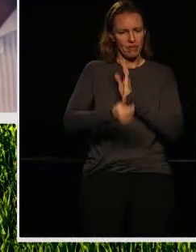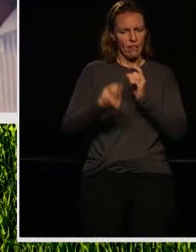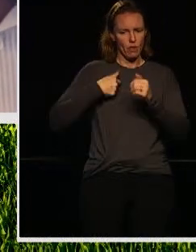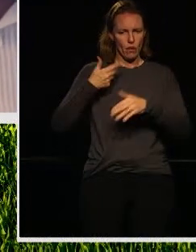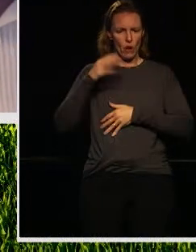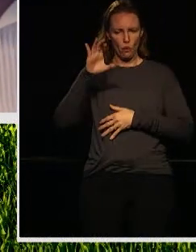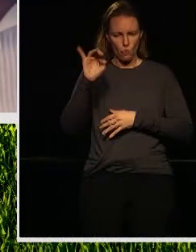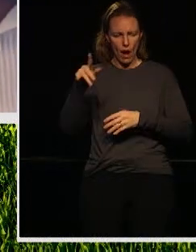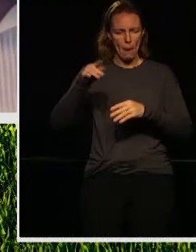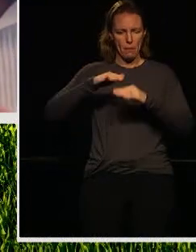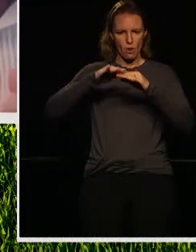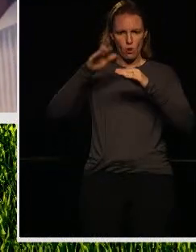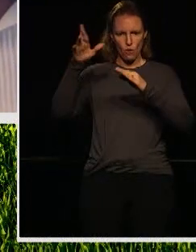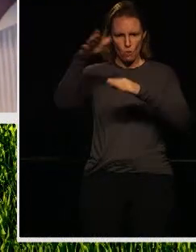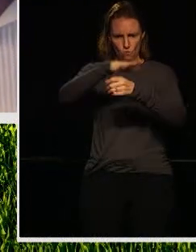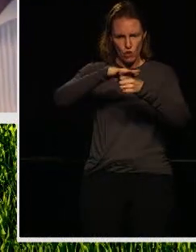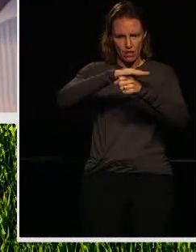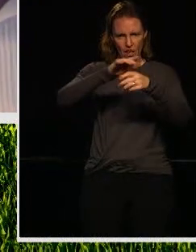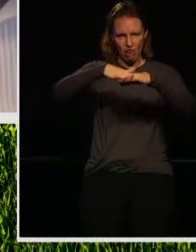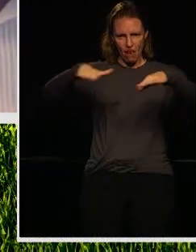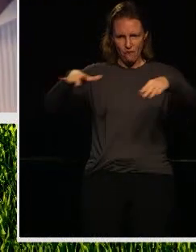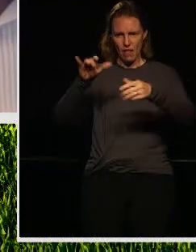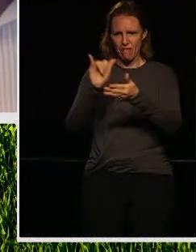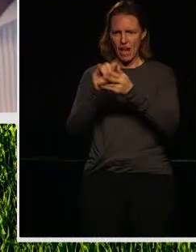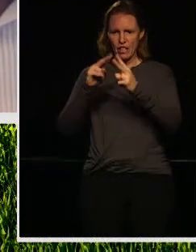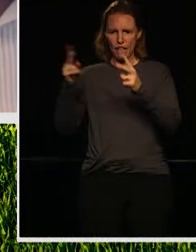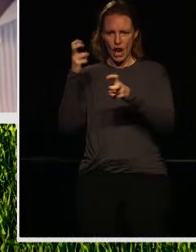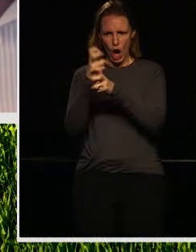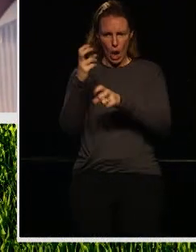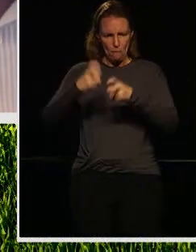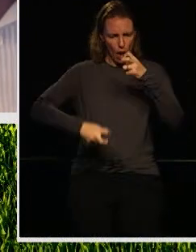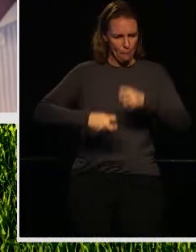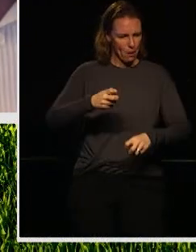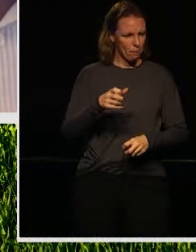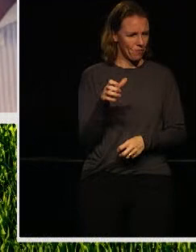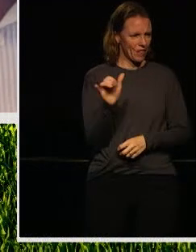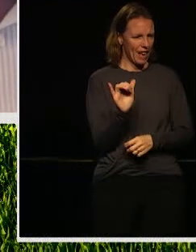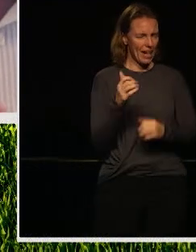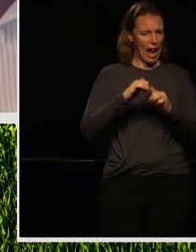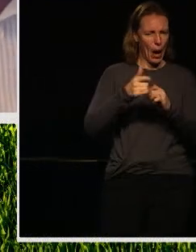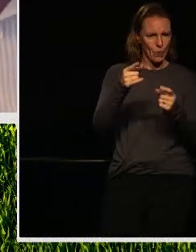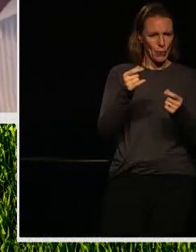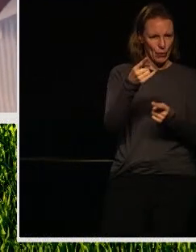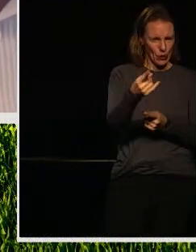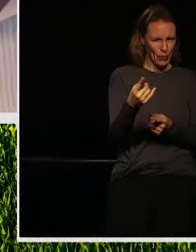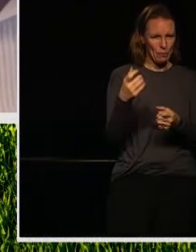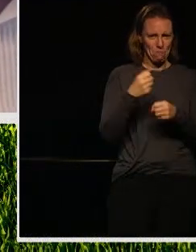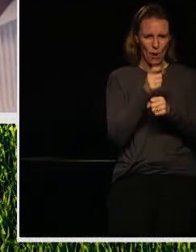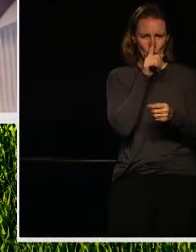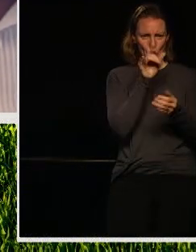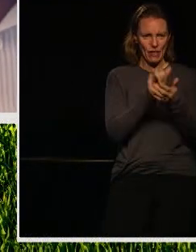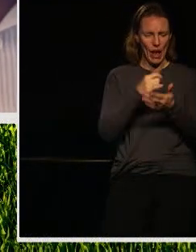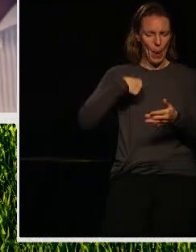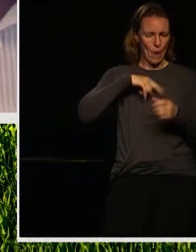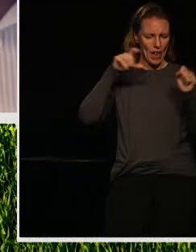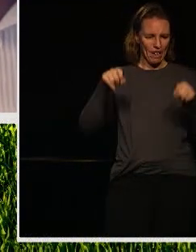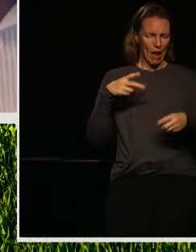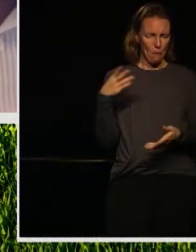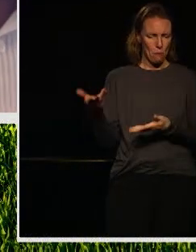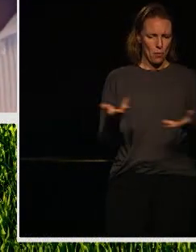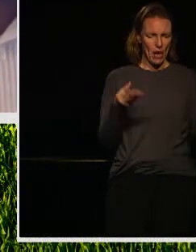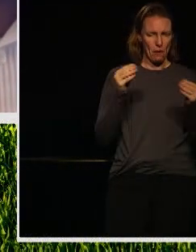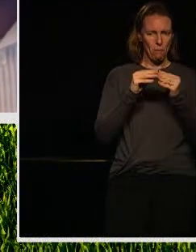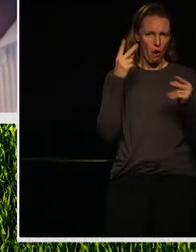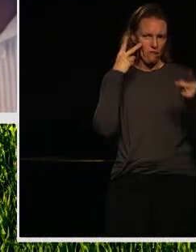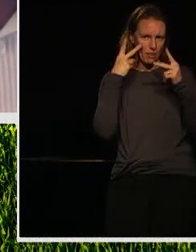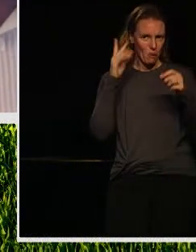the region level. And that is a very hard problem. Like, how do you, make sure that we can bring more visibility into the